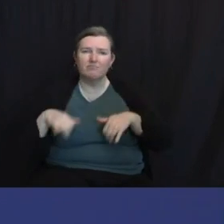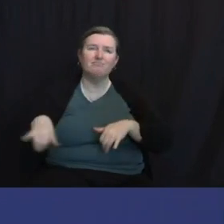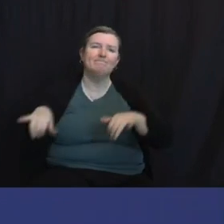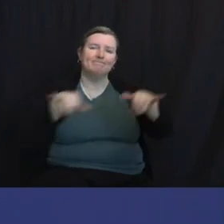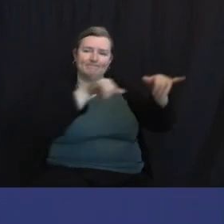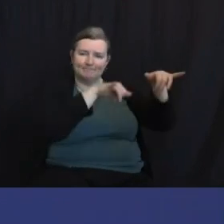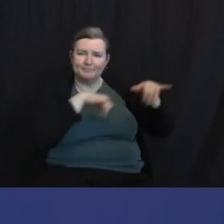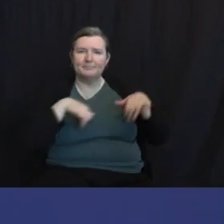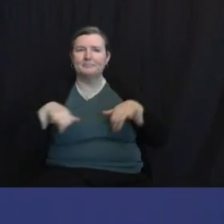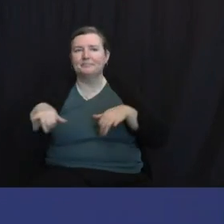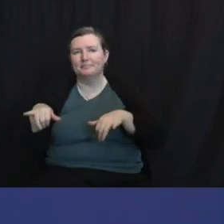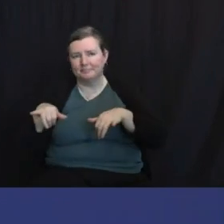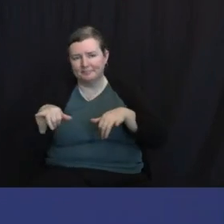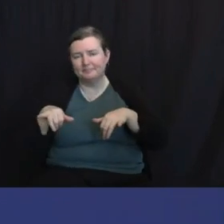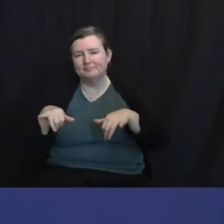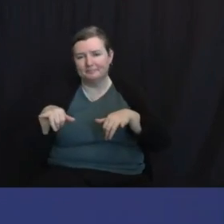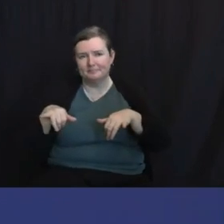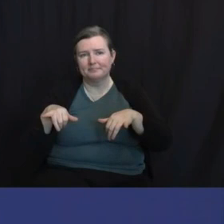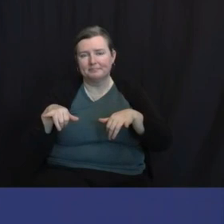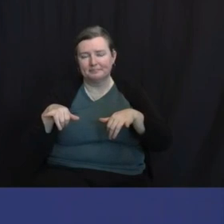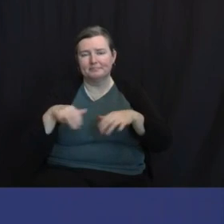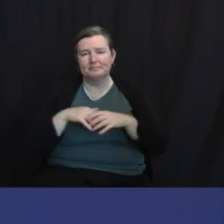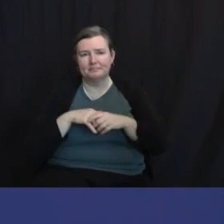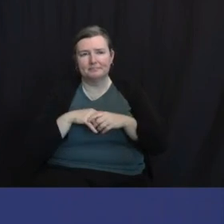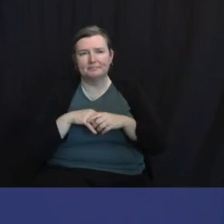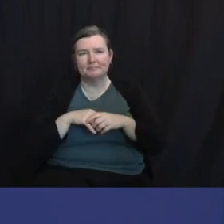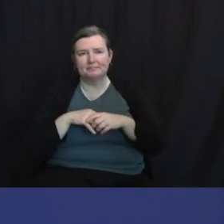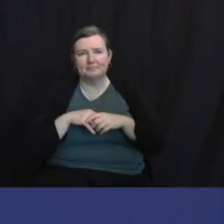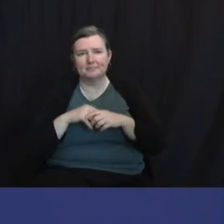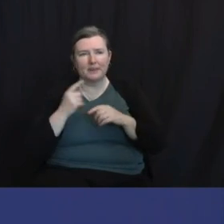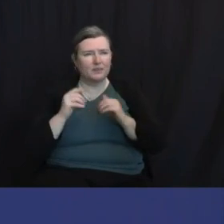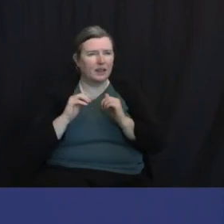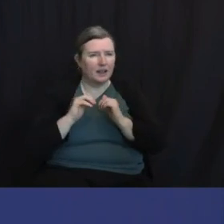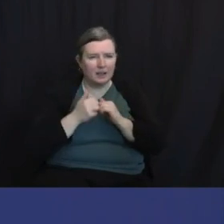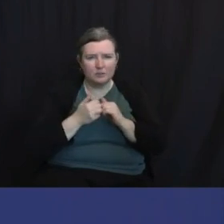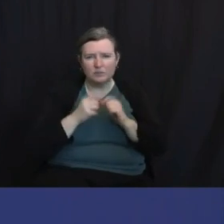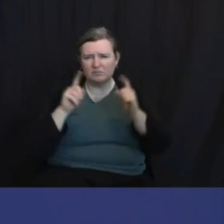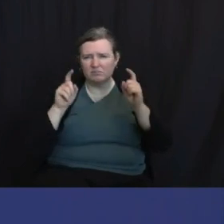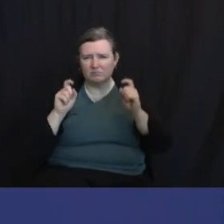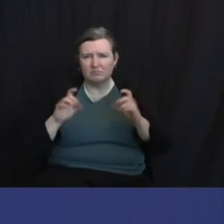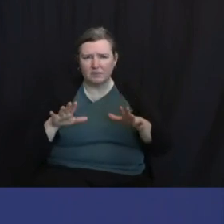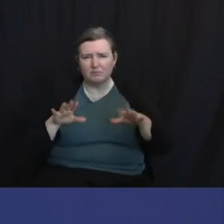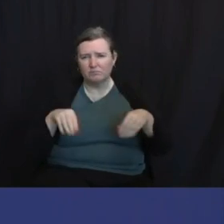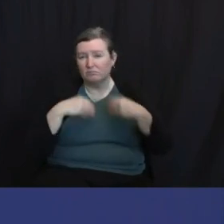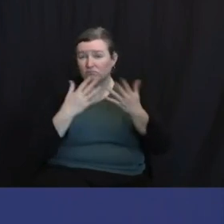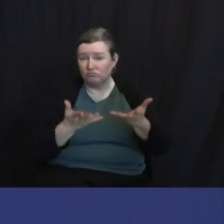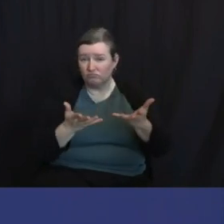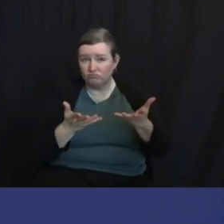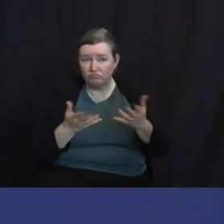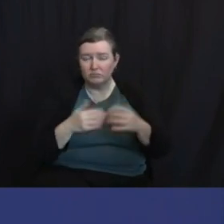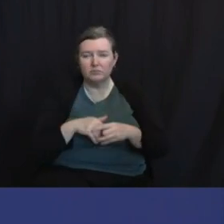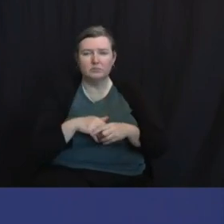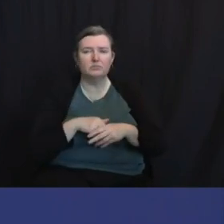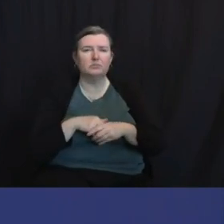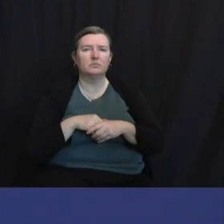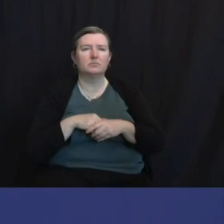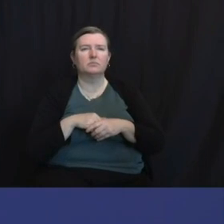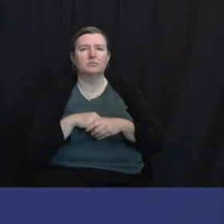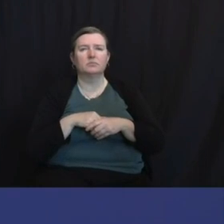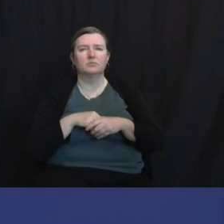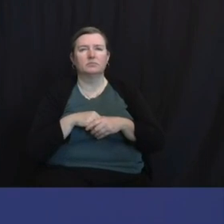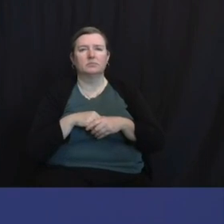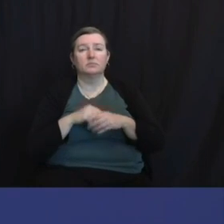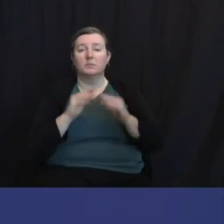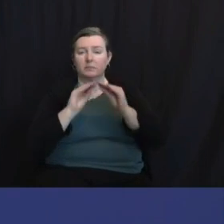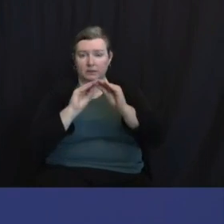in the context in which these assessments are taken. And, it's pretty clear that because